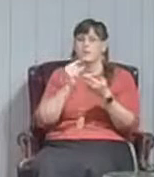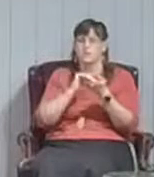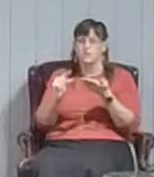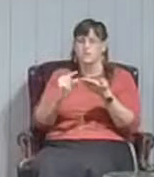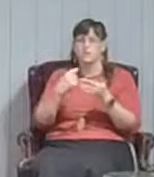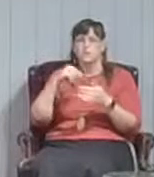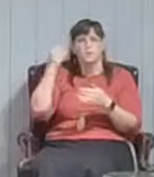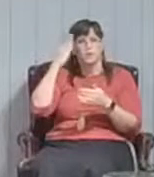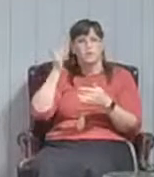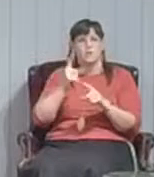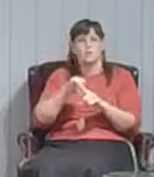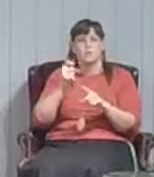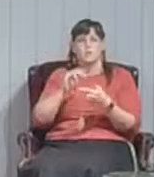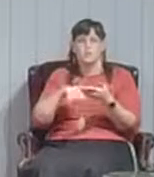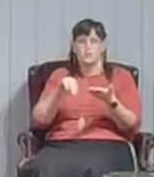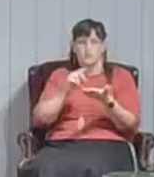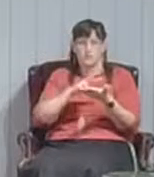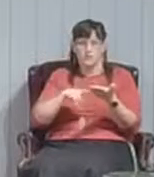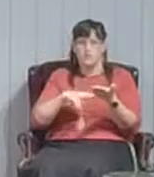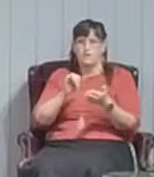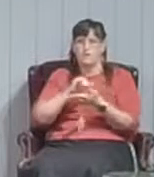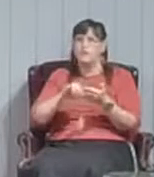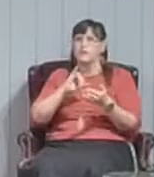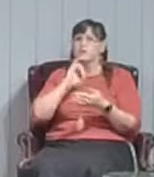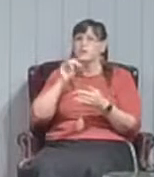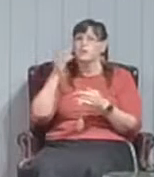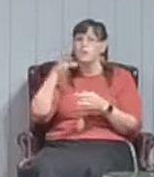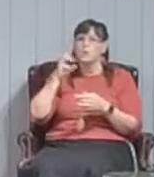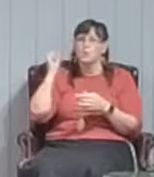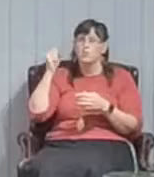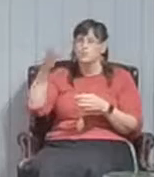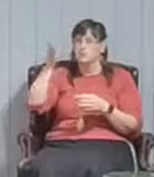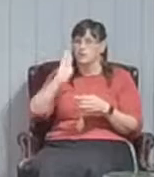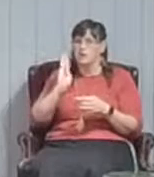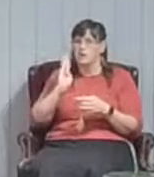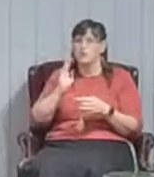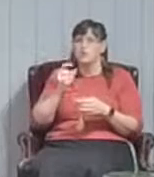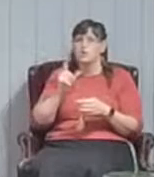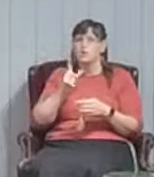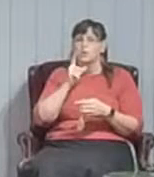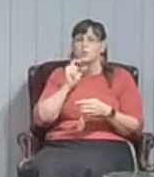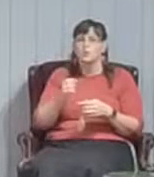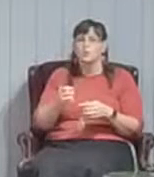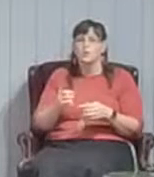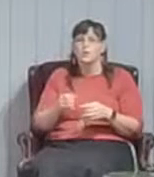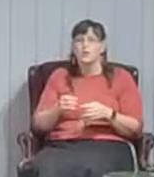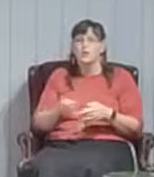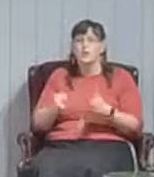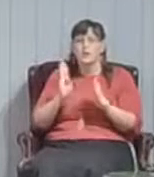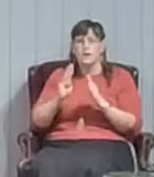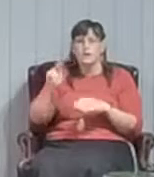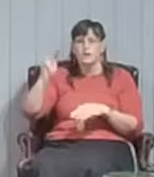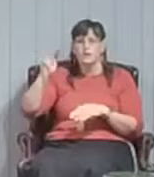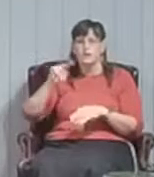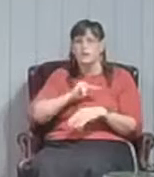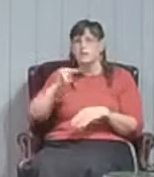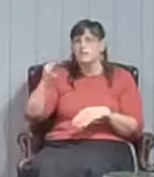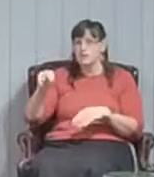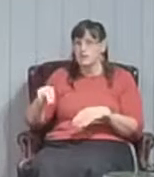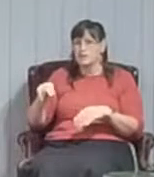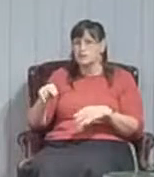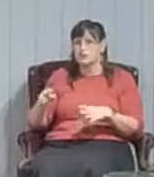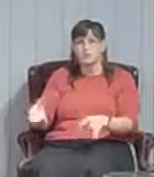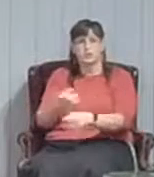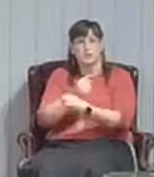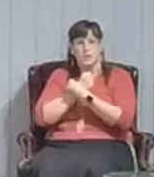from what we've read. So we know that it was God who allowed Nebuchadnezzar to capture the Jews in the first place, take them into captivity. We know